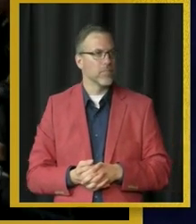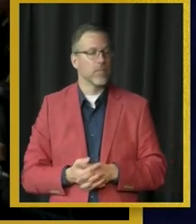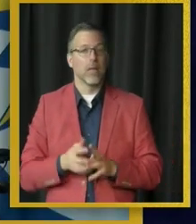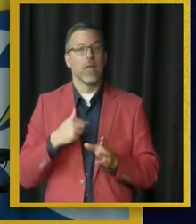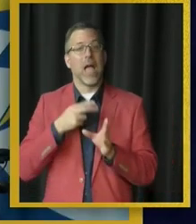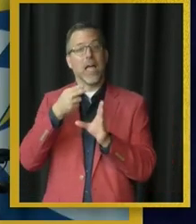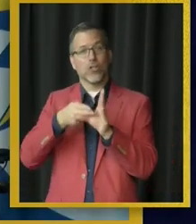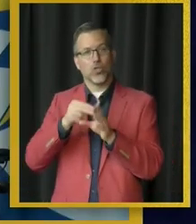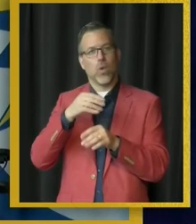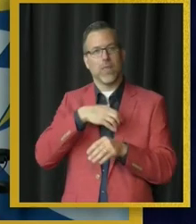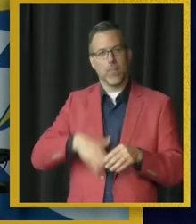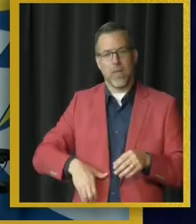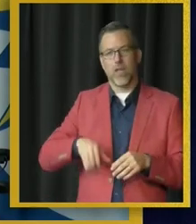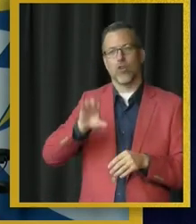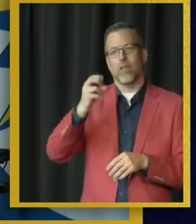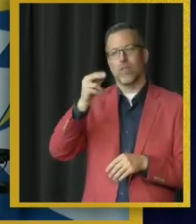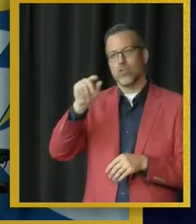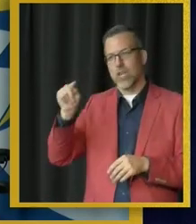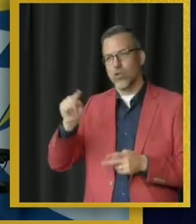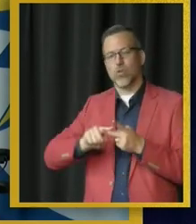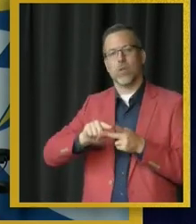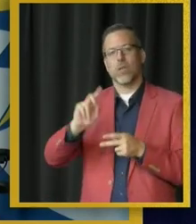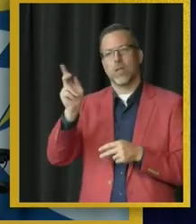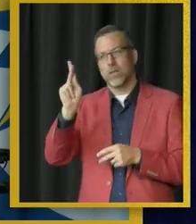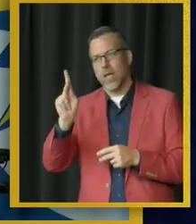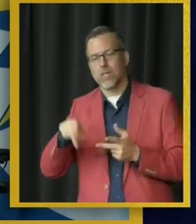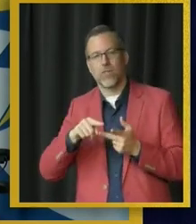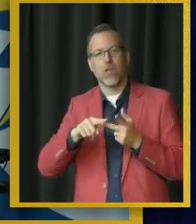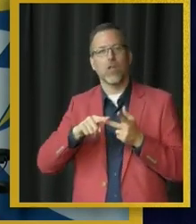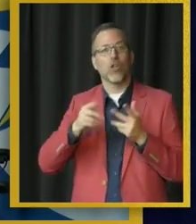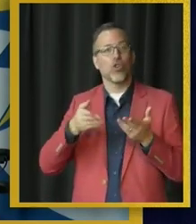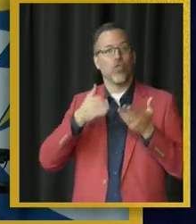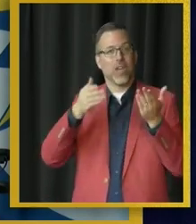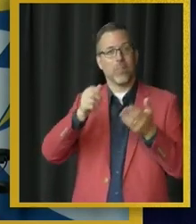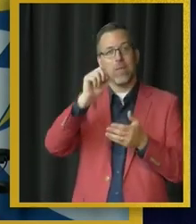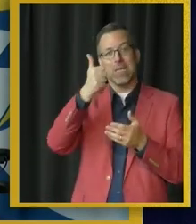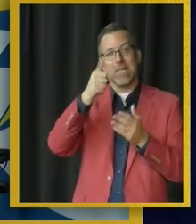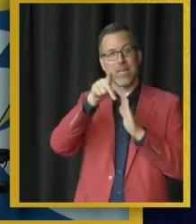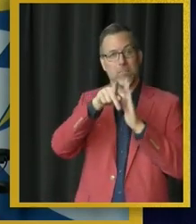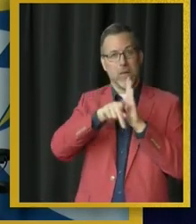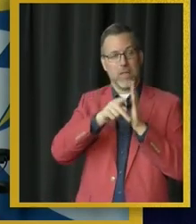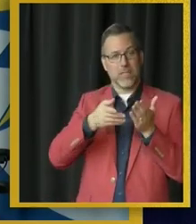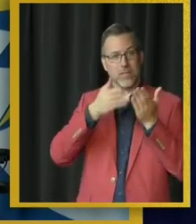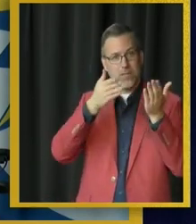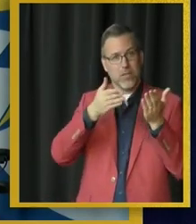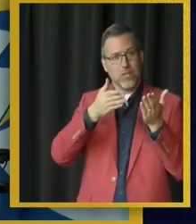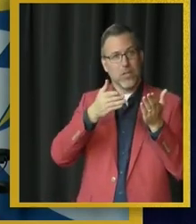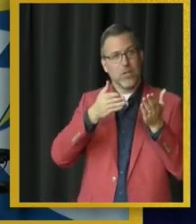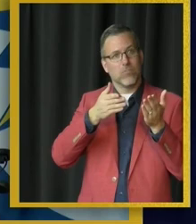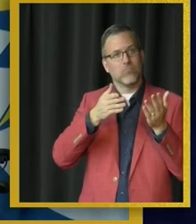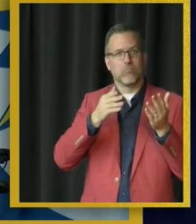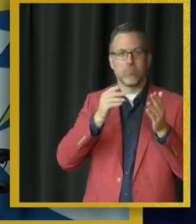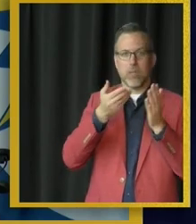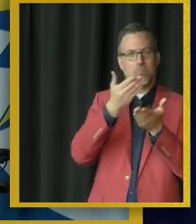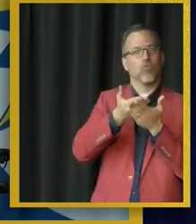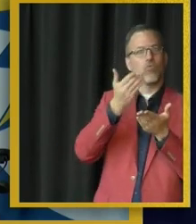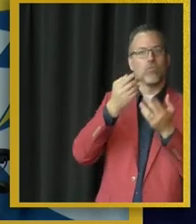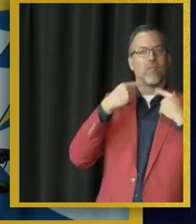Chattanooga, Knoxville, and Shelby County to recommend 10 policy proposals to reduce gun violence that's been proven effective in other